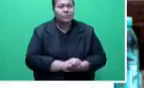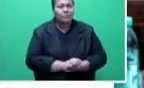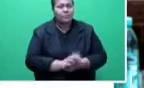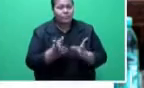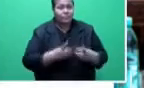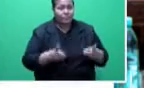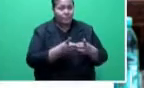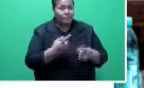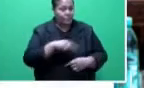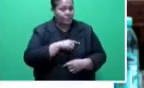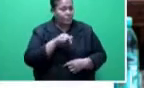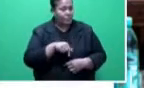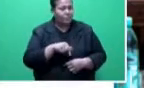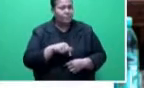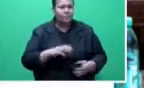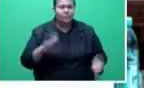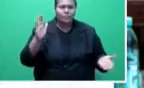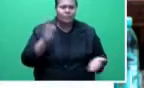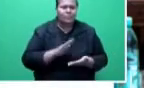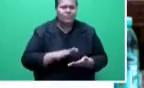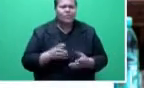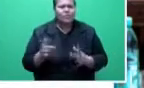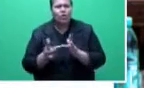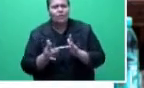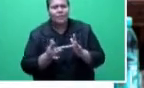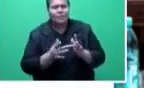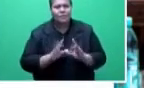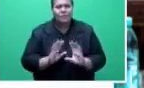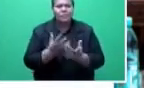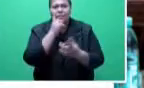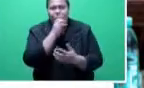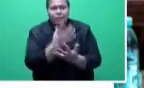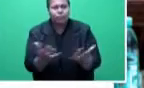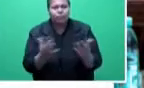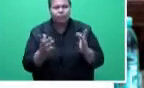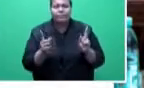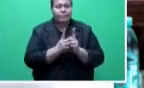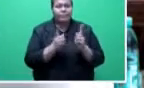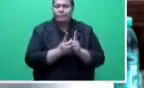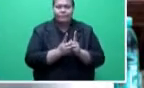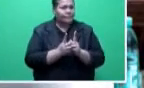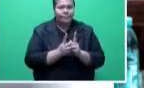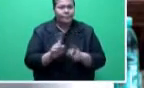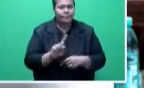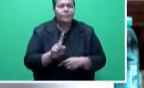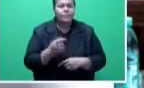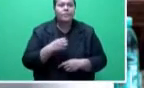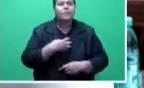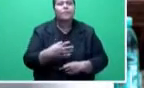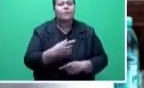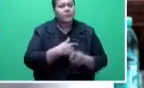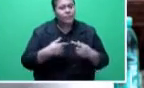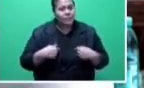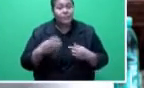department has minimized contact with the general public by restricting face-to-face meetings. Instead, developers and investors